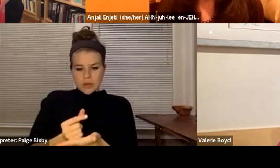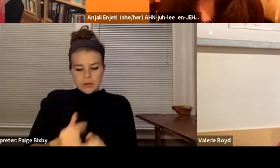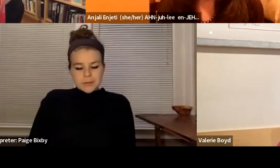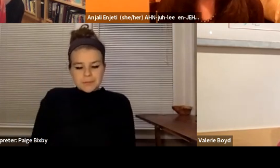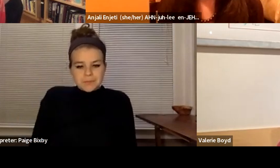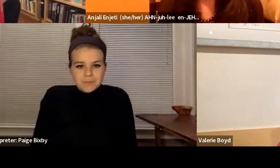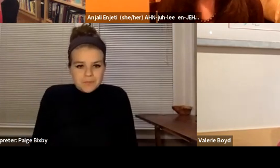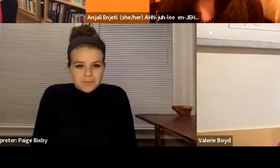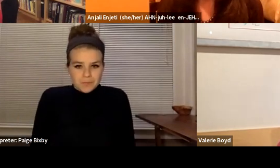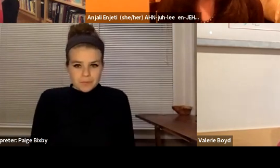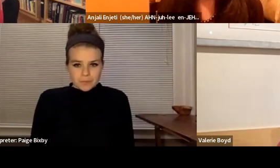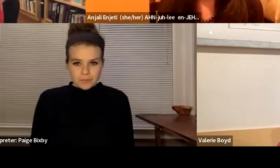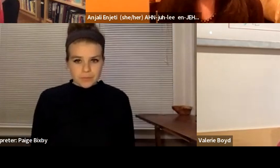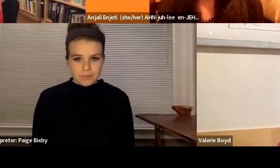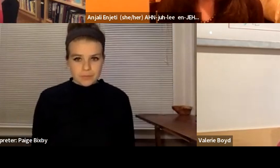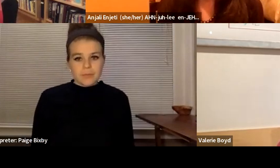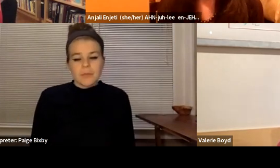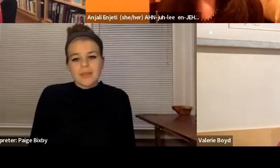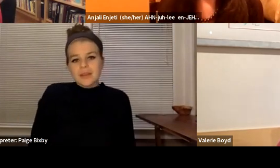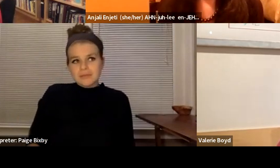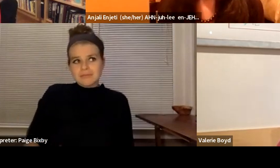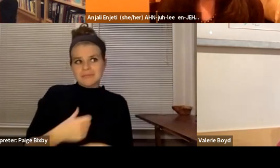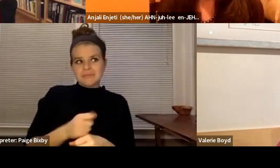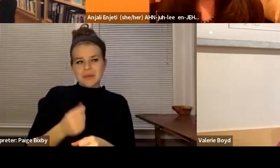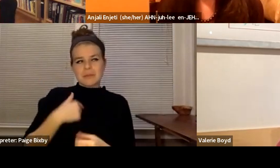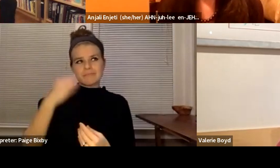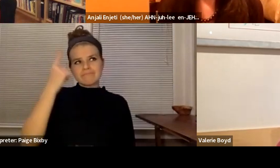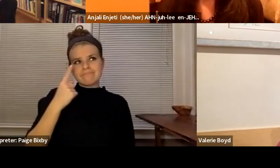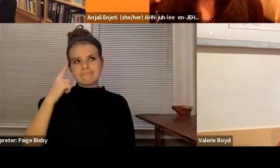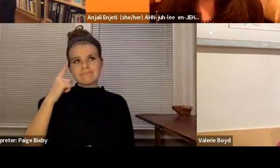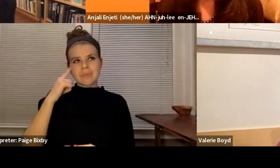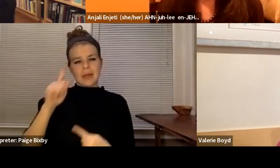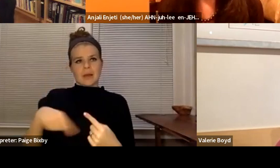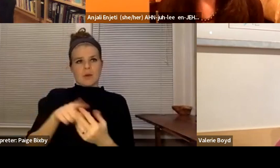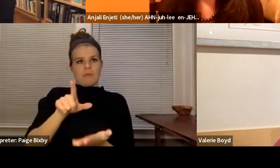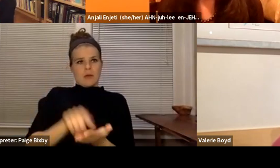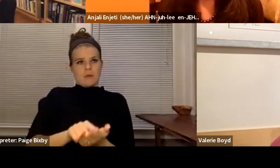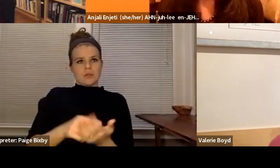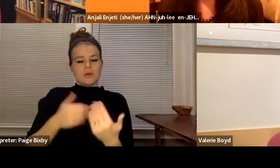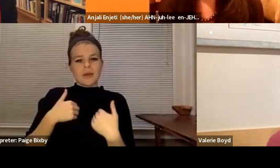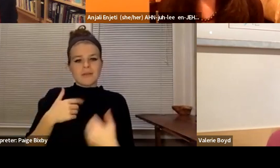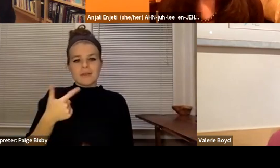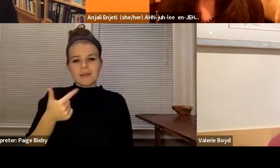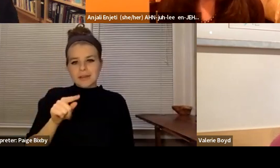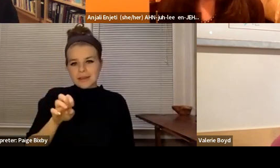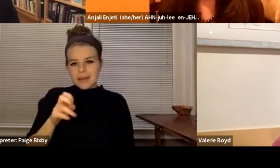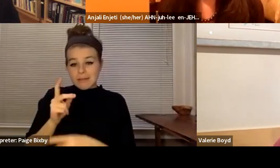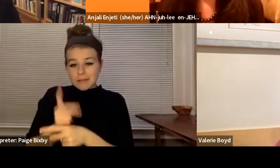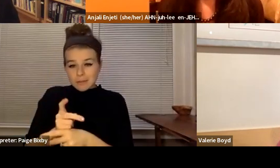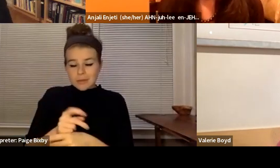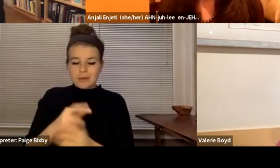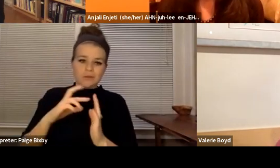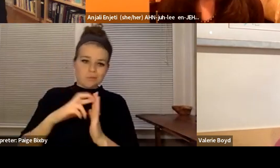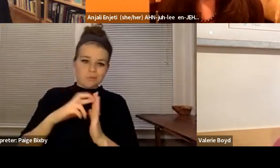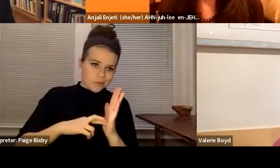it's also made me think about that in publishing, right? Where there's gatekeeping, there are rules, there are,